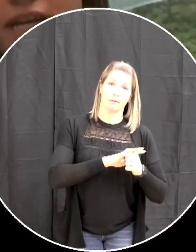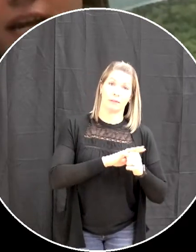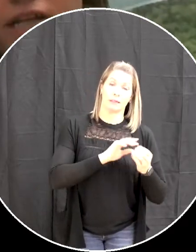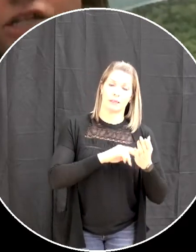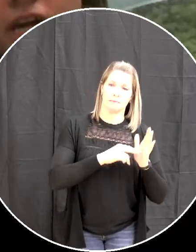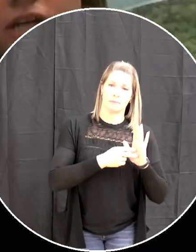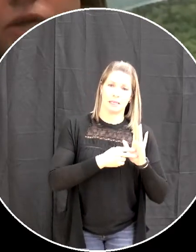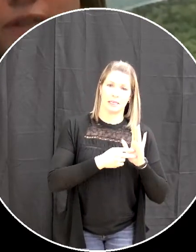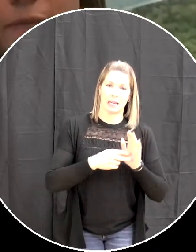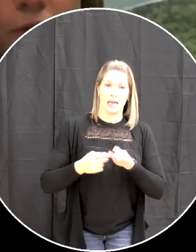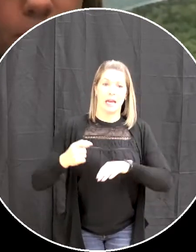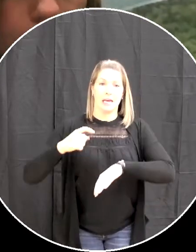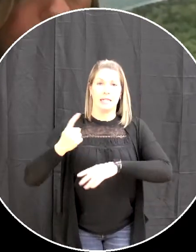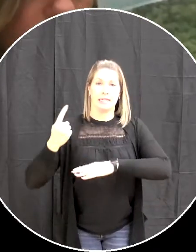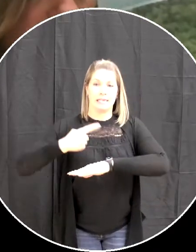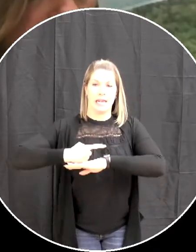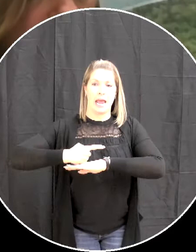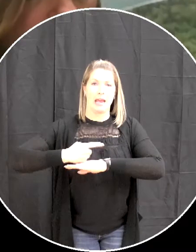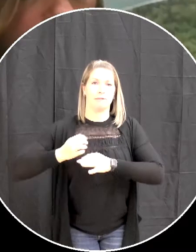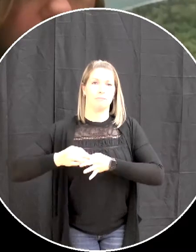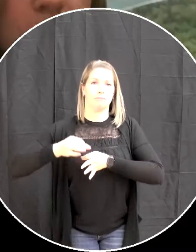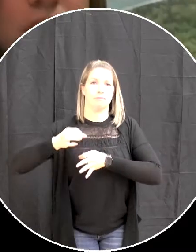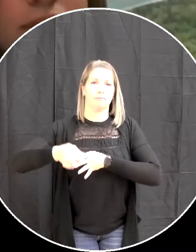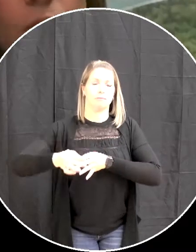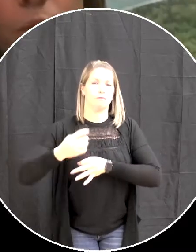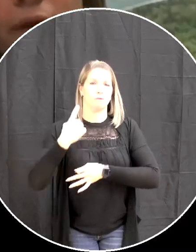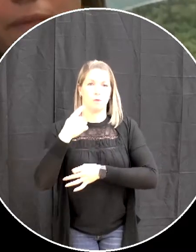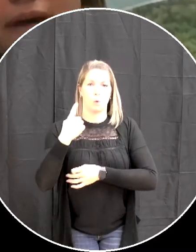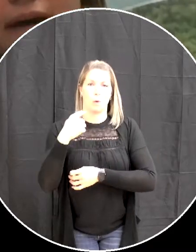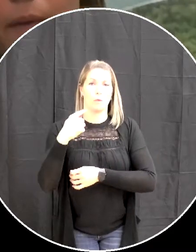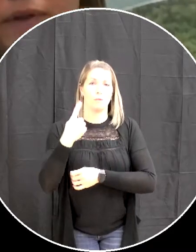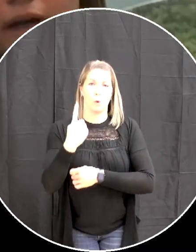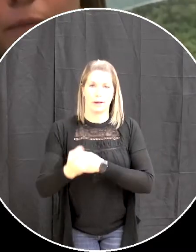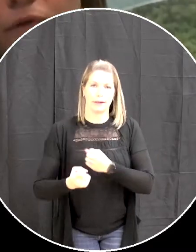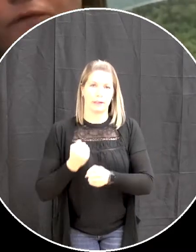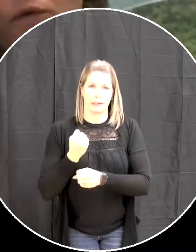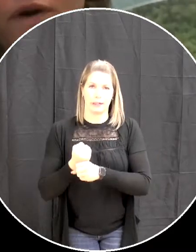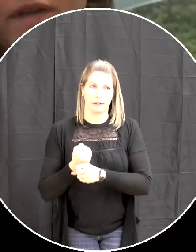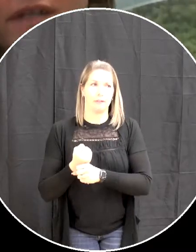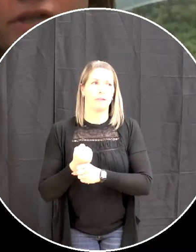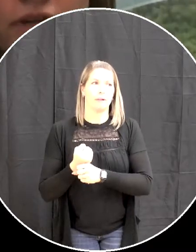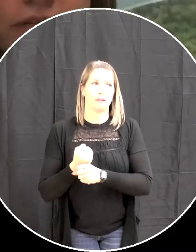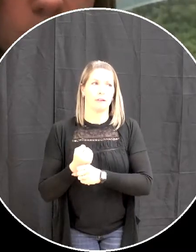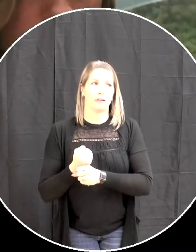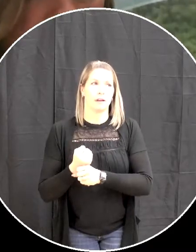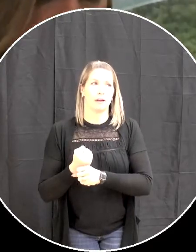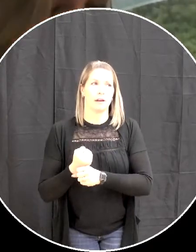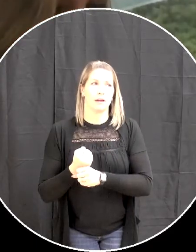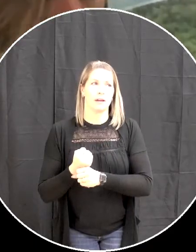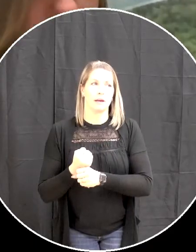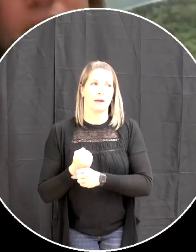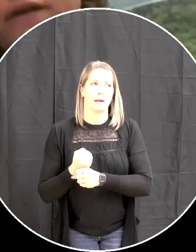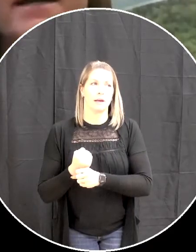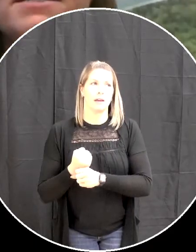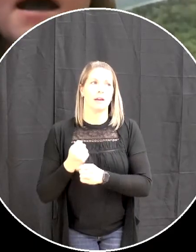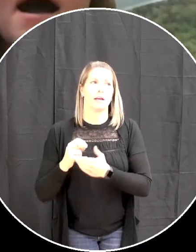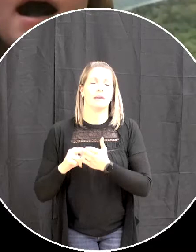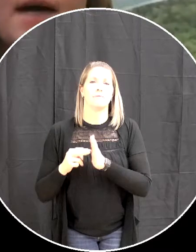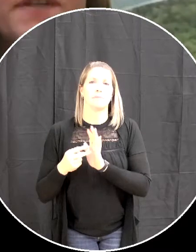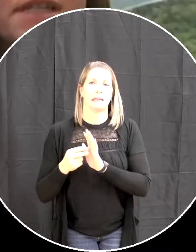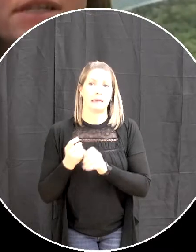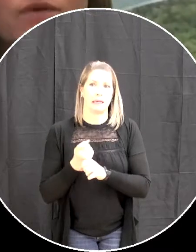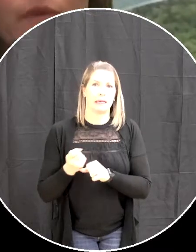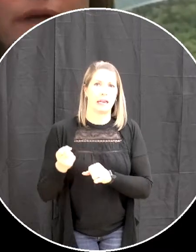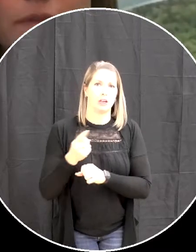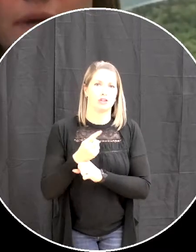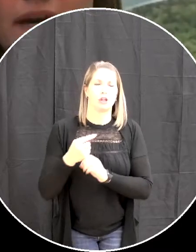implementation date has changed. So it's been deferred for an additional year. So it will be applicable for the district's 2023 year end.